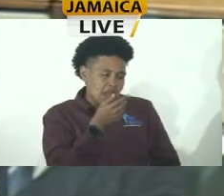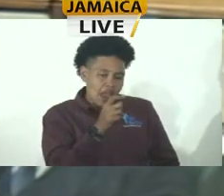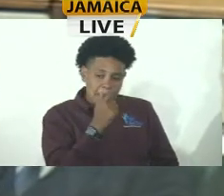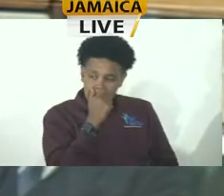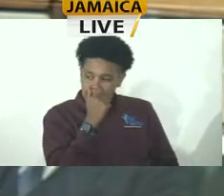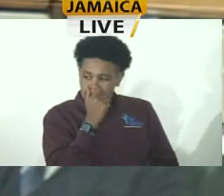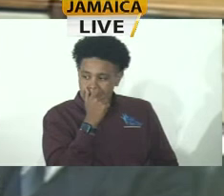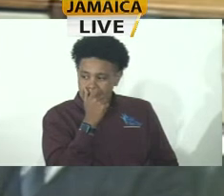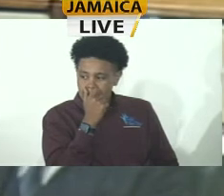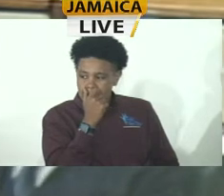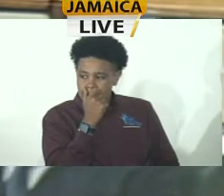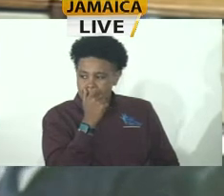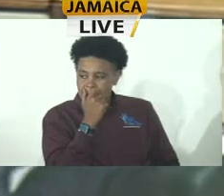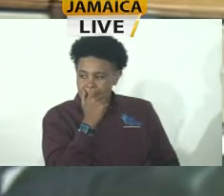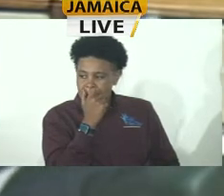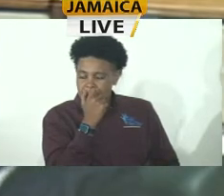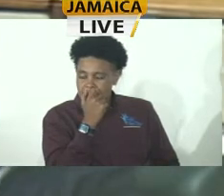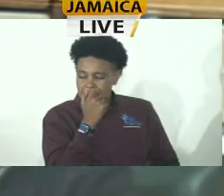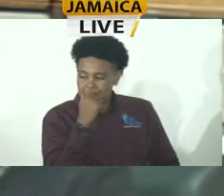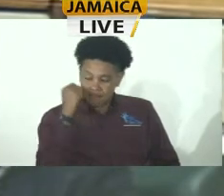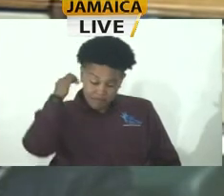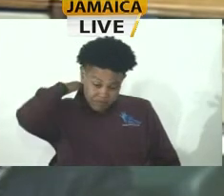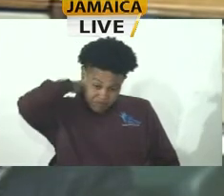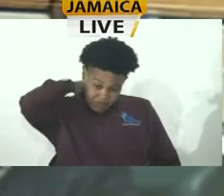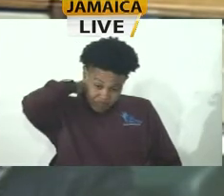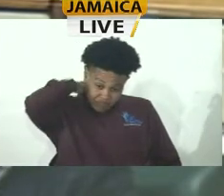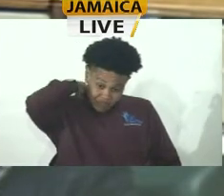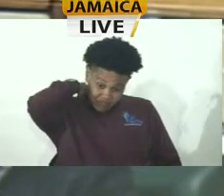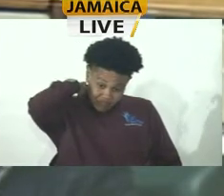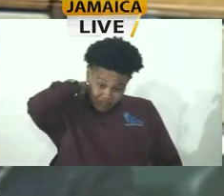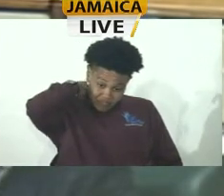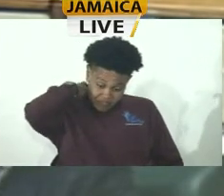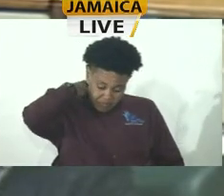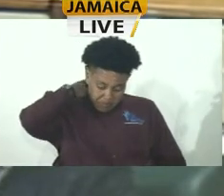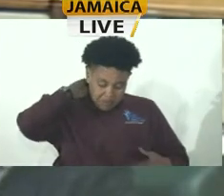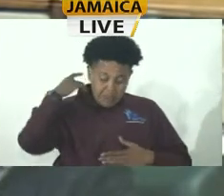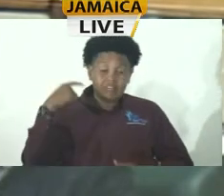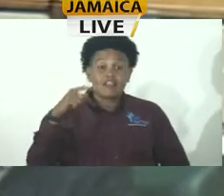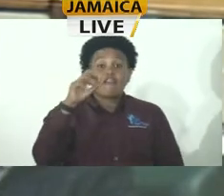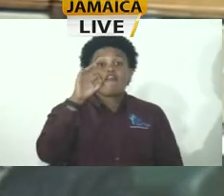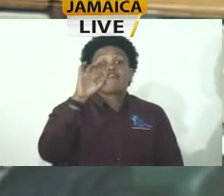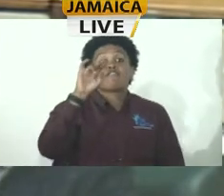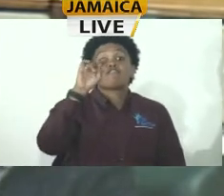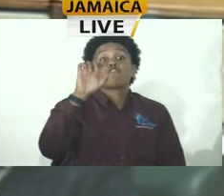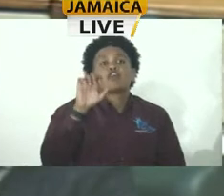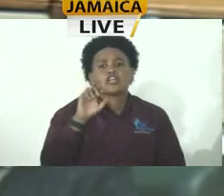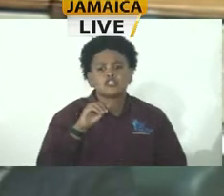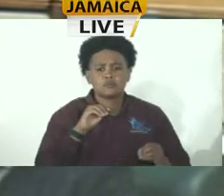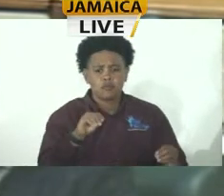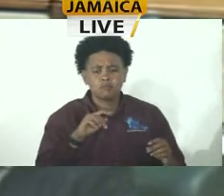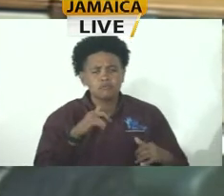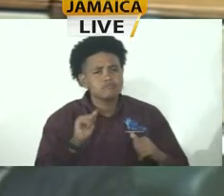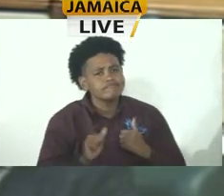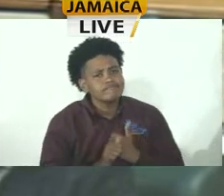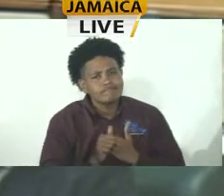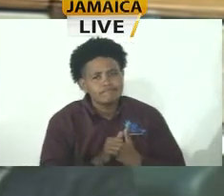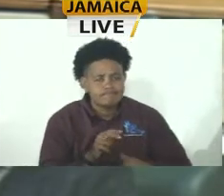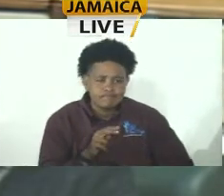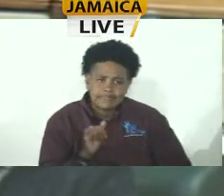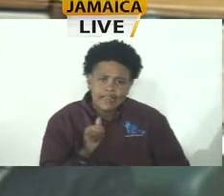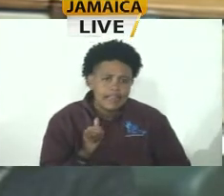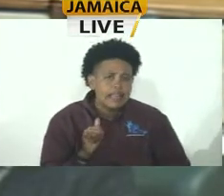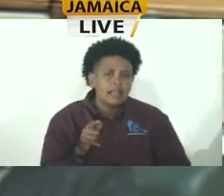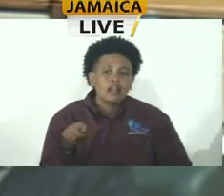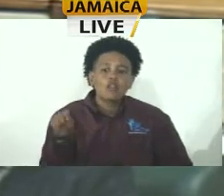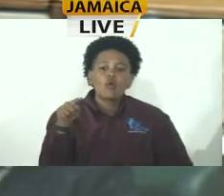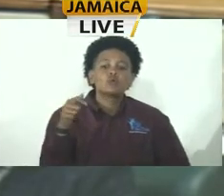it is you know a fringe movement it is still dangerous as there are